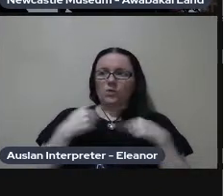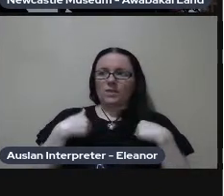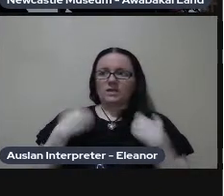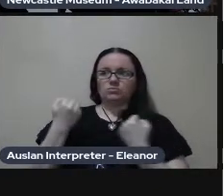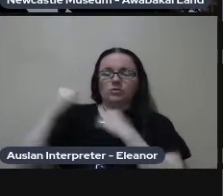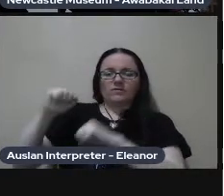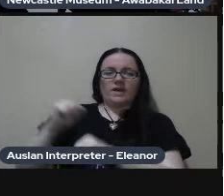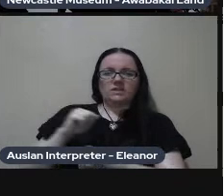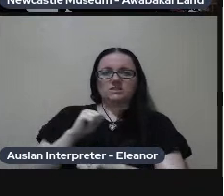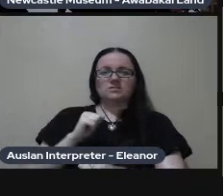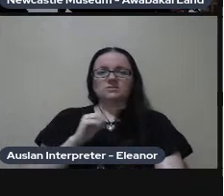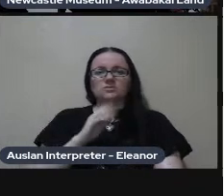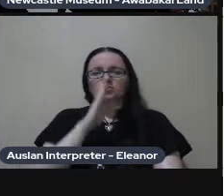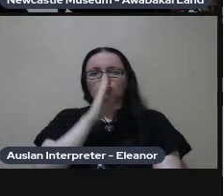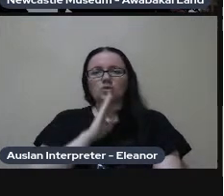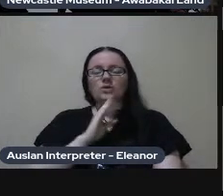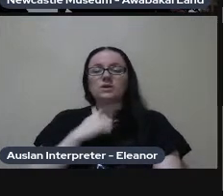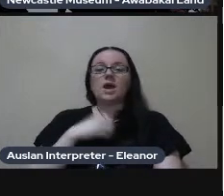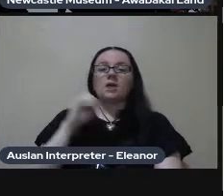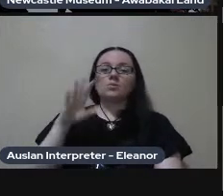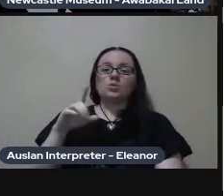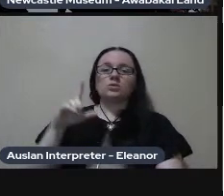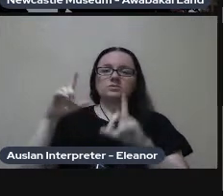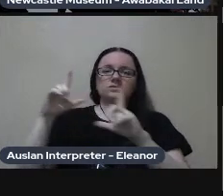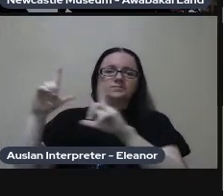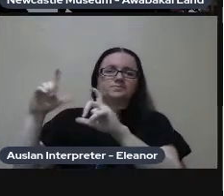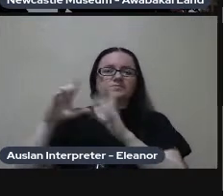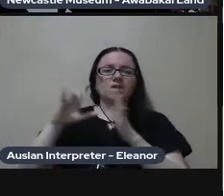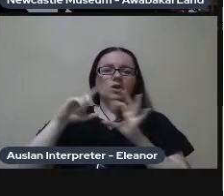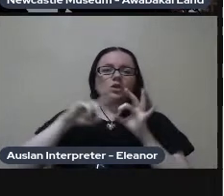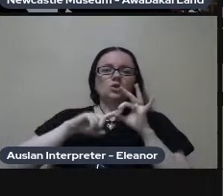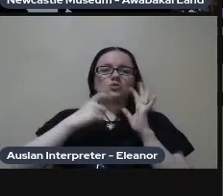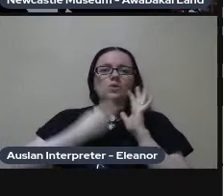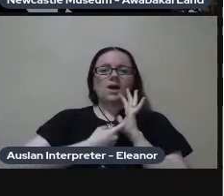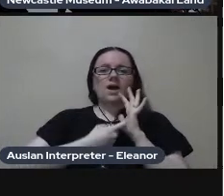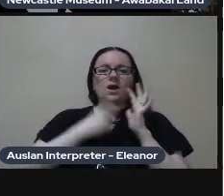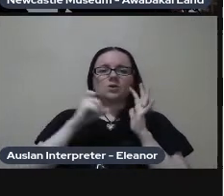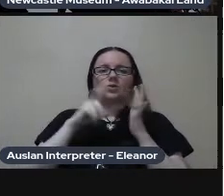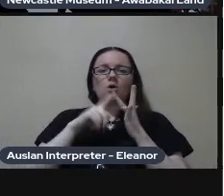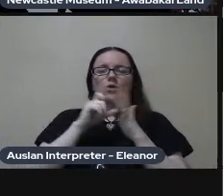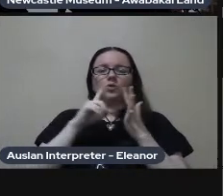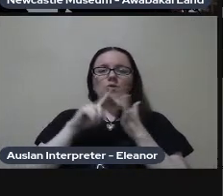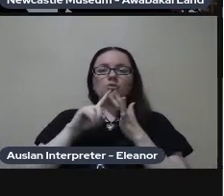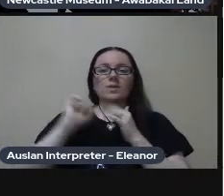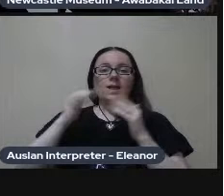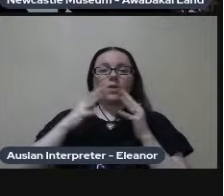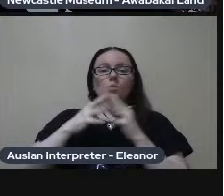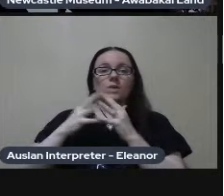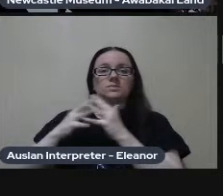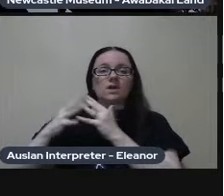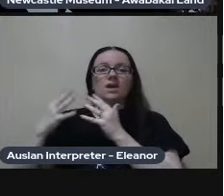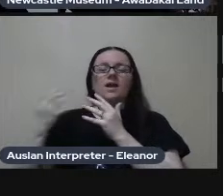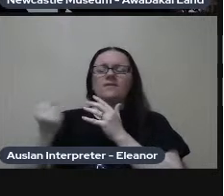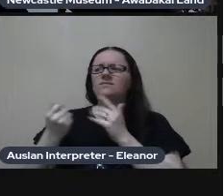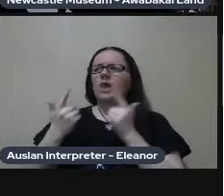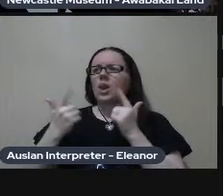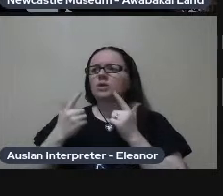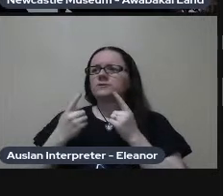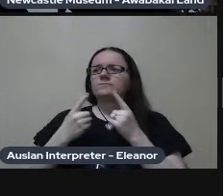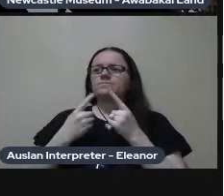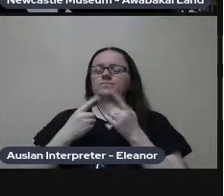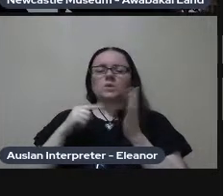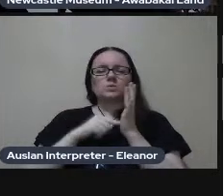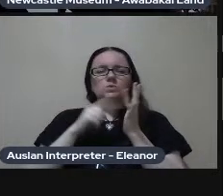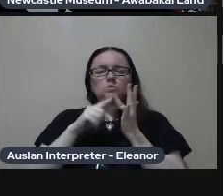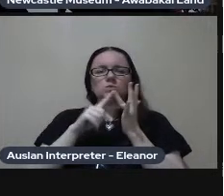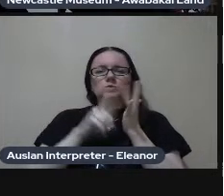I've put in a QR code there to the World Stroke Organisation. On their website, they have lots of tools that you can use to